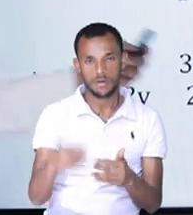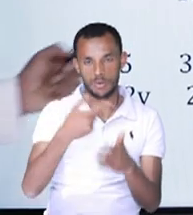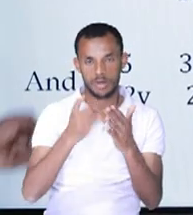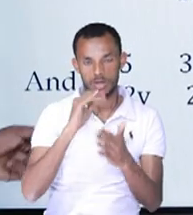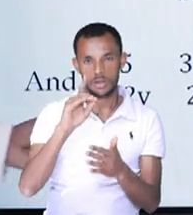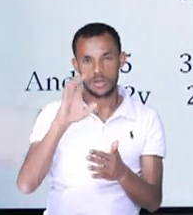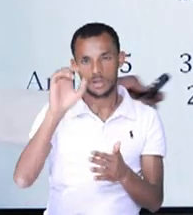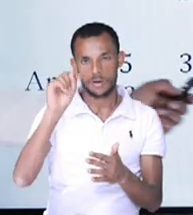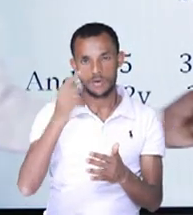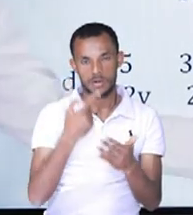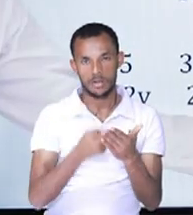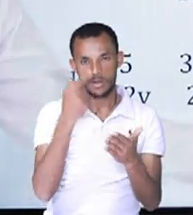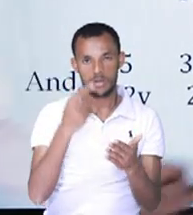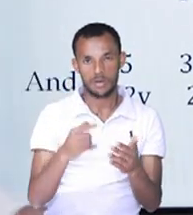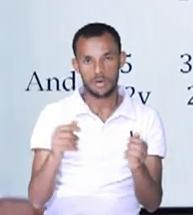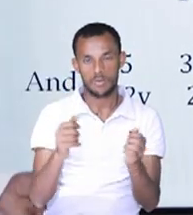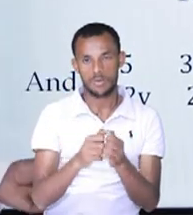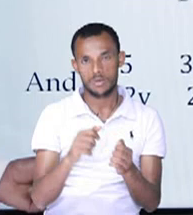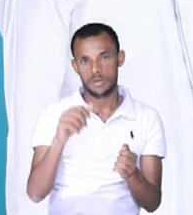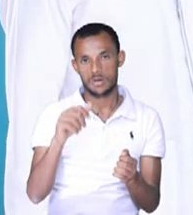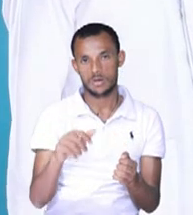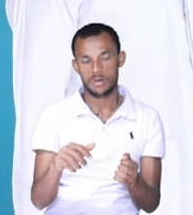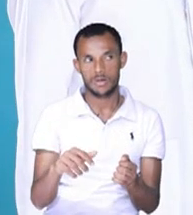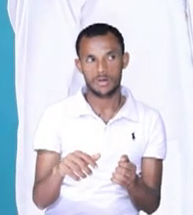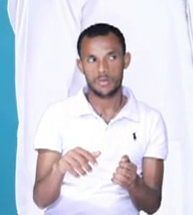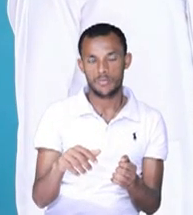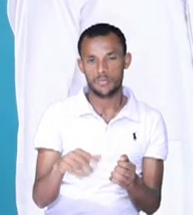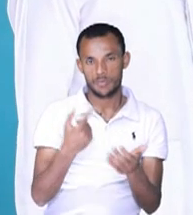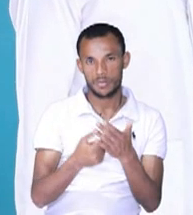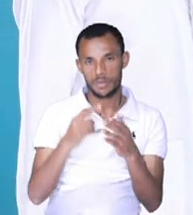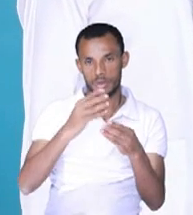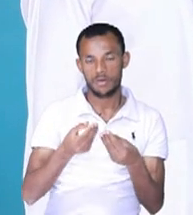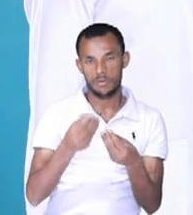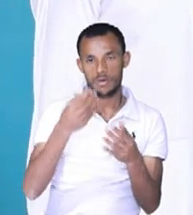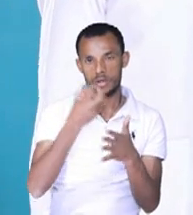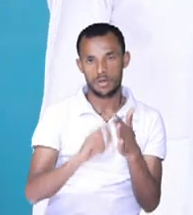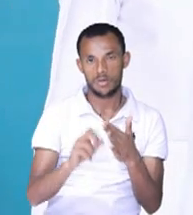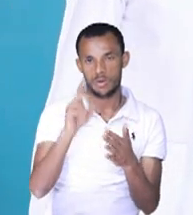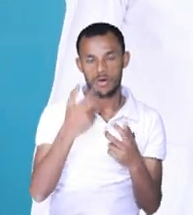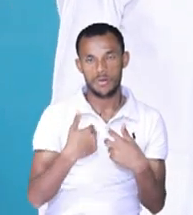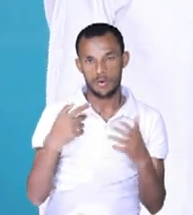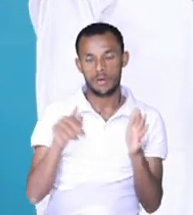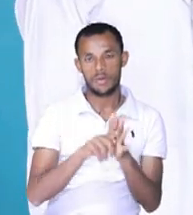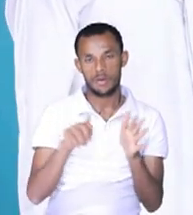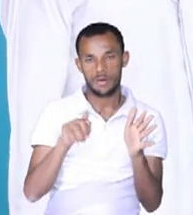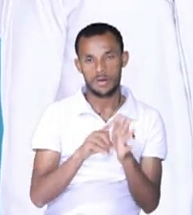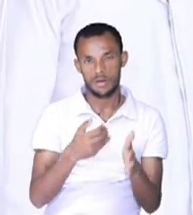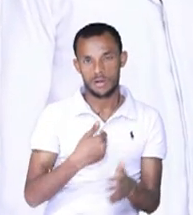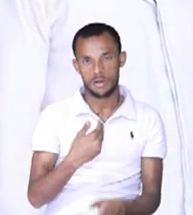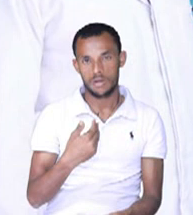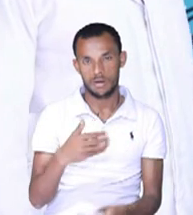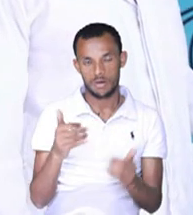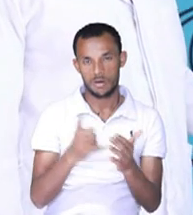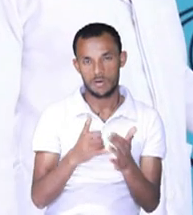is the determinant of this one? Go step by step. This gives a result. You have minus minus.